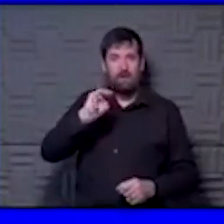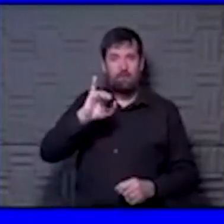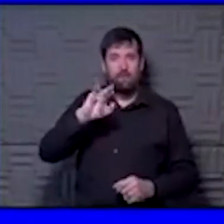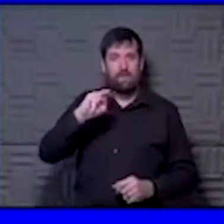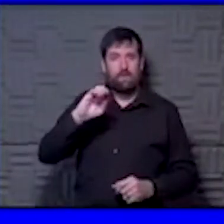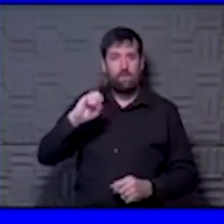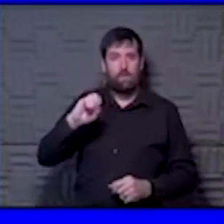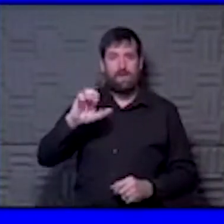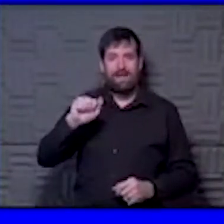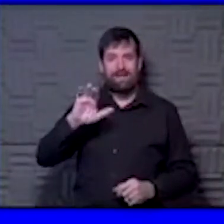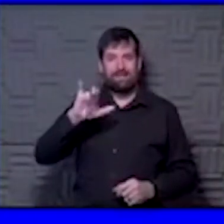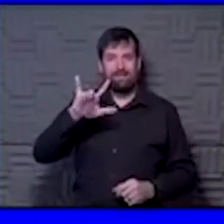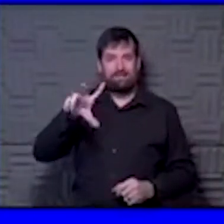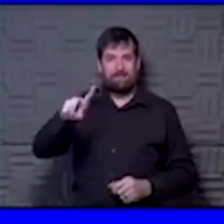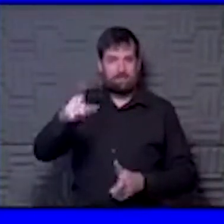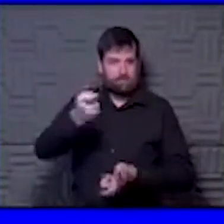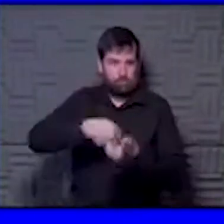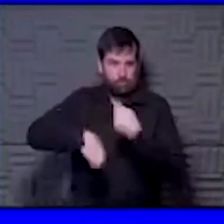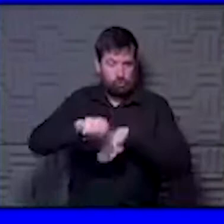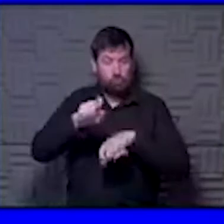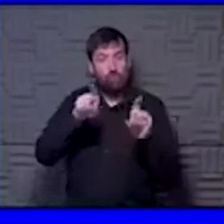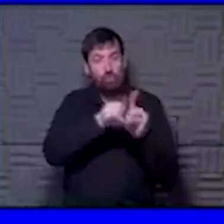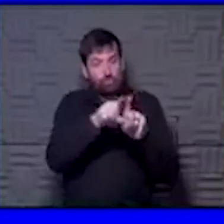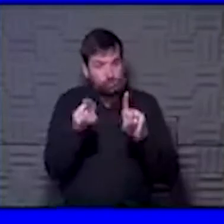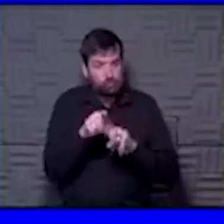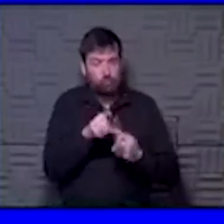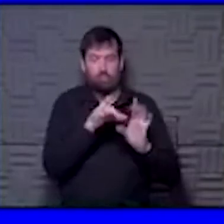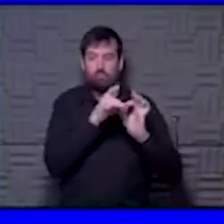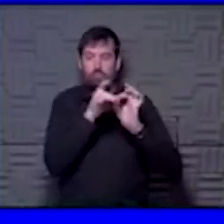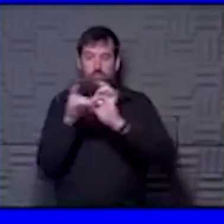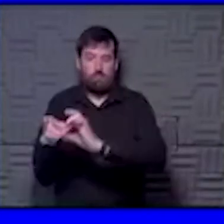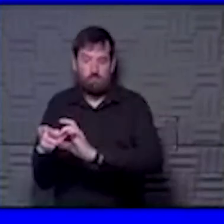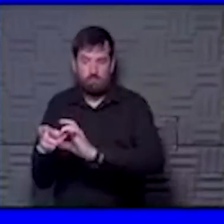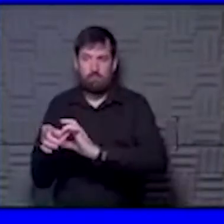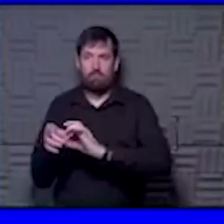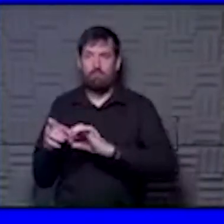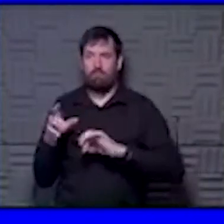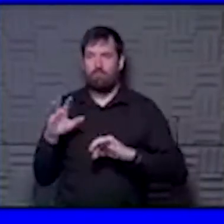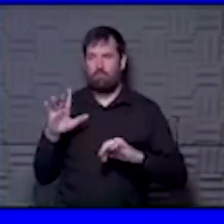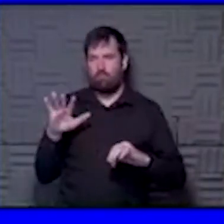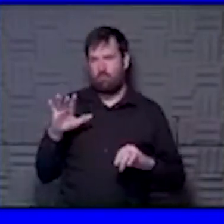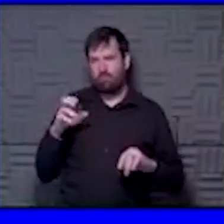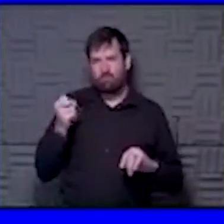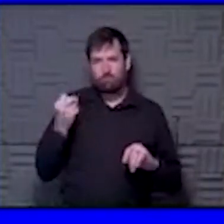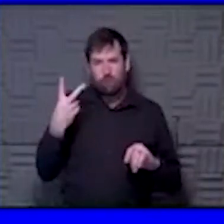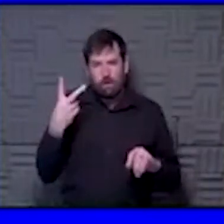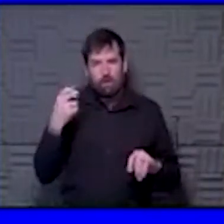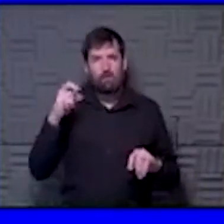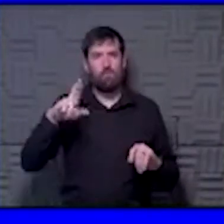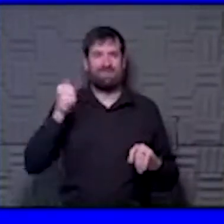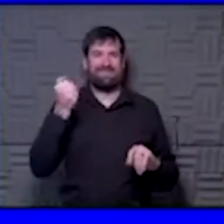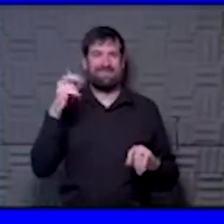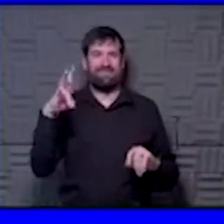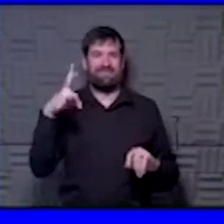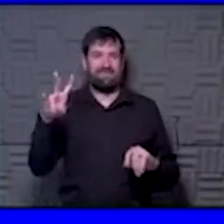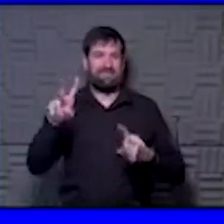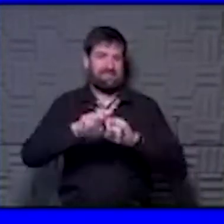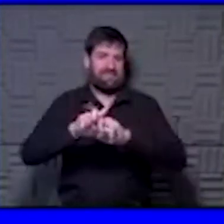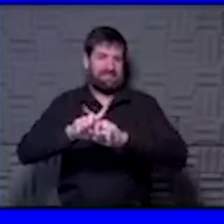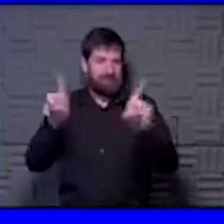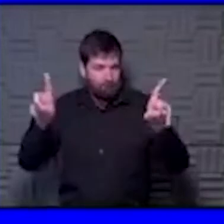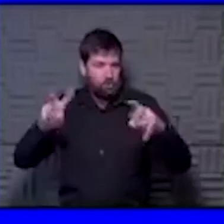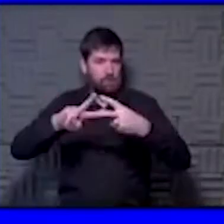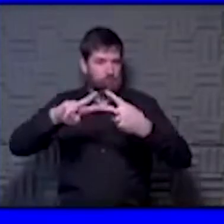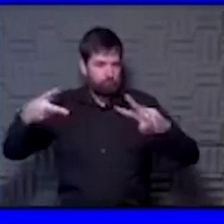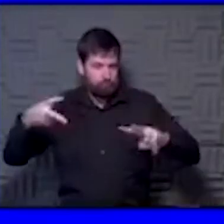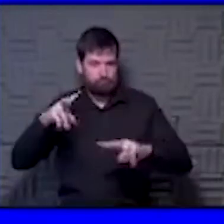is also correlated and also associated with, I think, 12 or 17 other mutations within this variant as